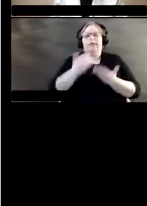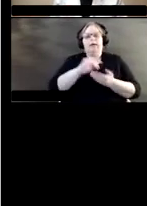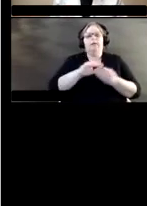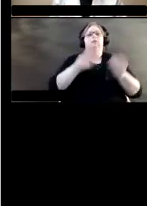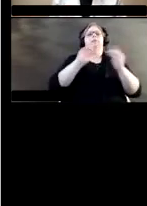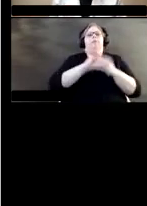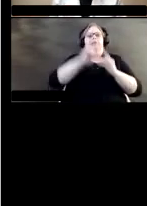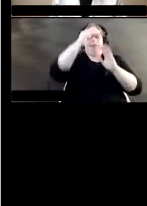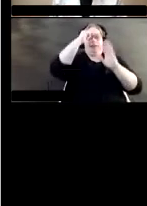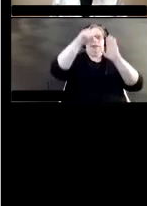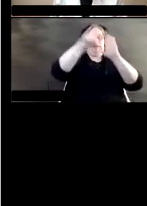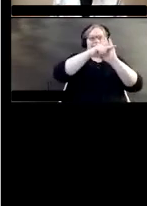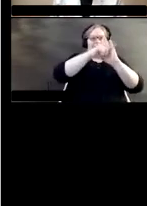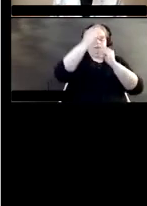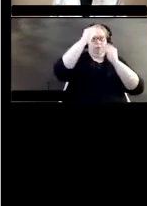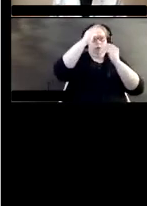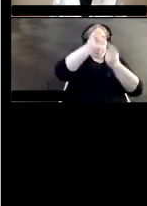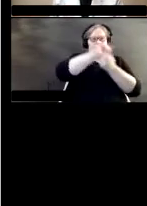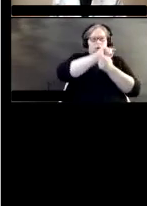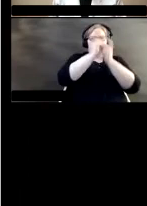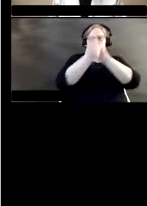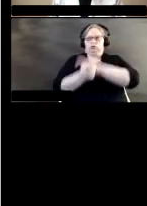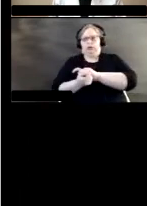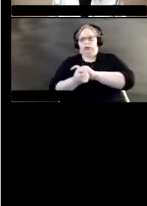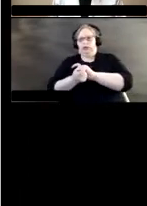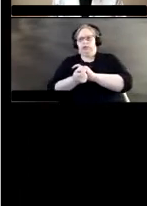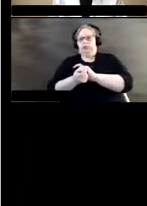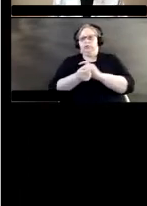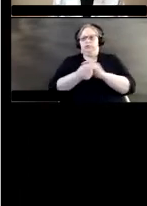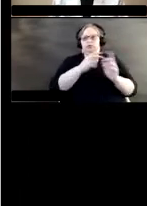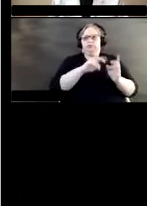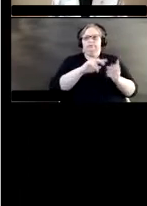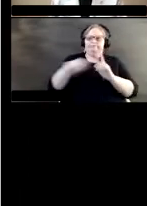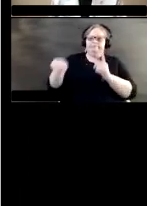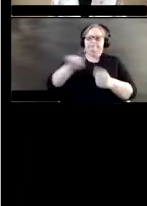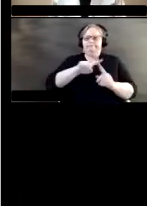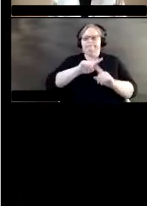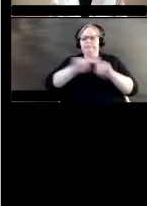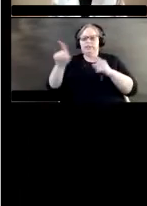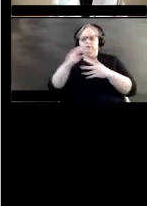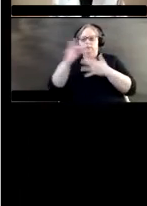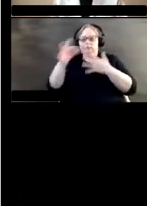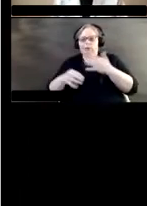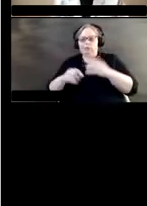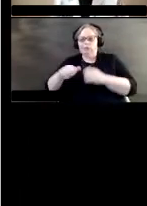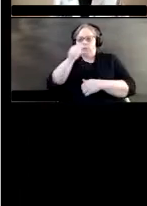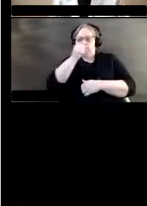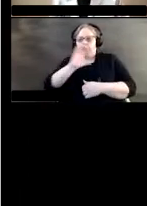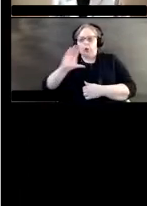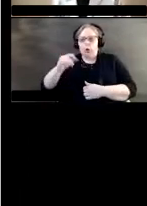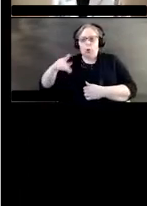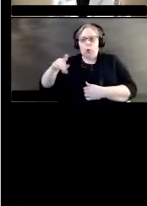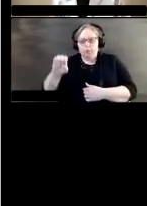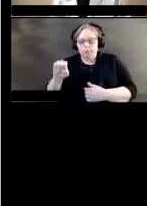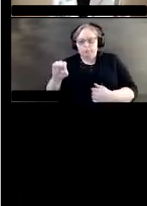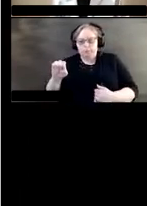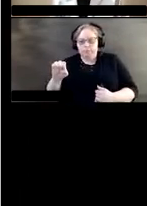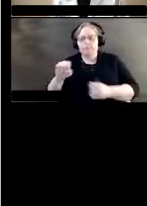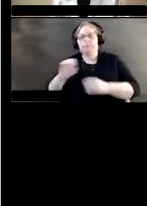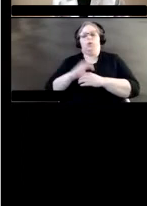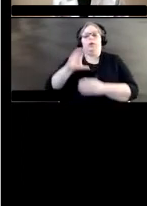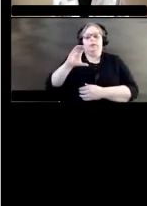and then finding alternative ways of kind of coping and dealing with it. So cognitive behavioral therapy can be very